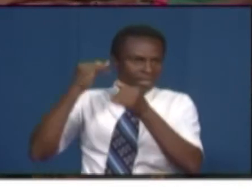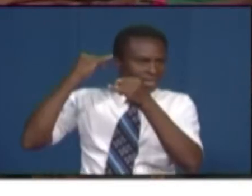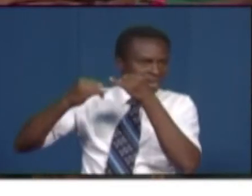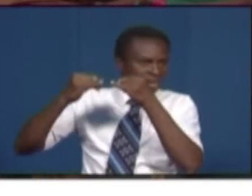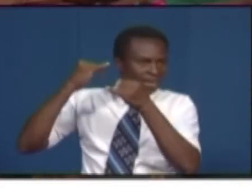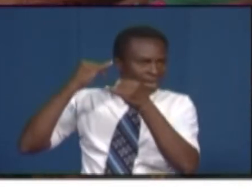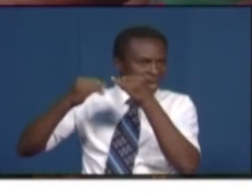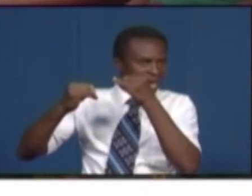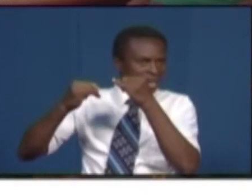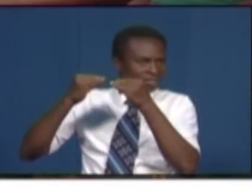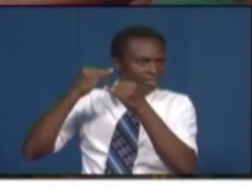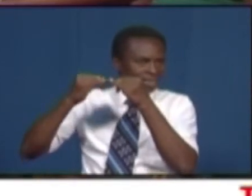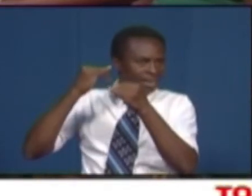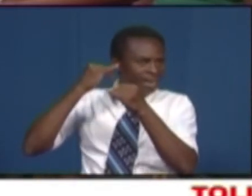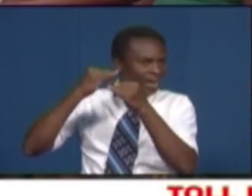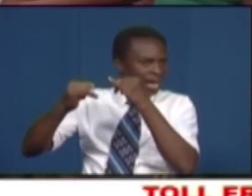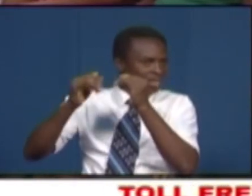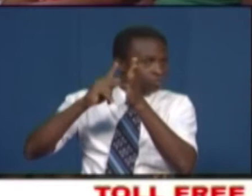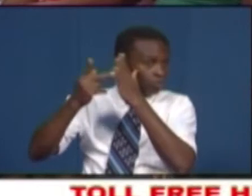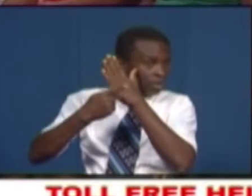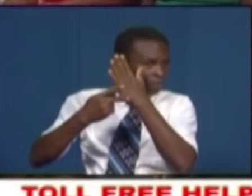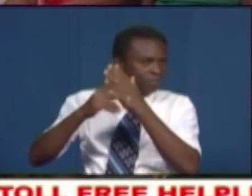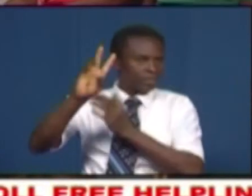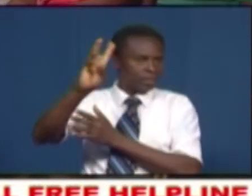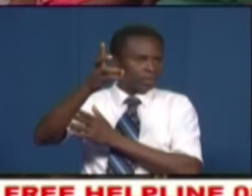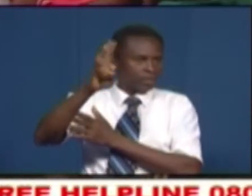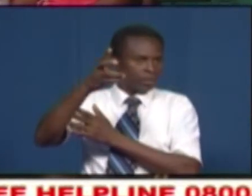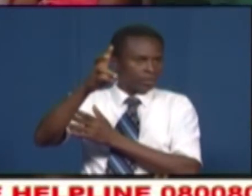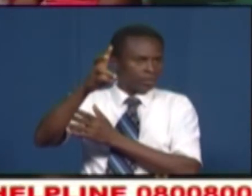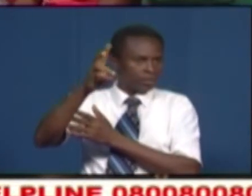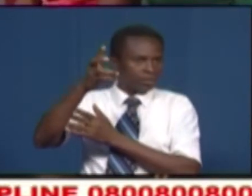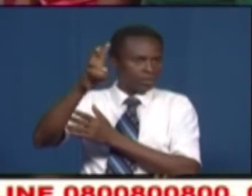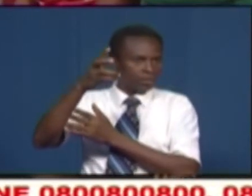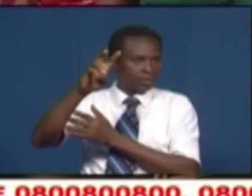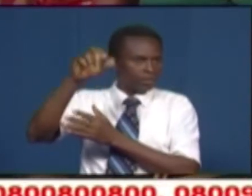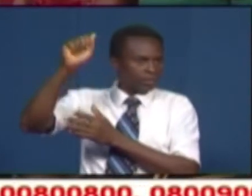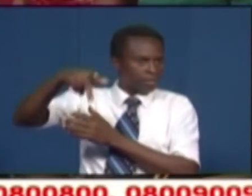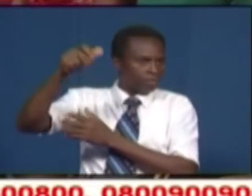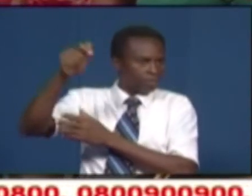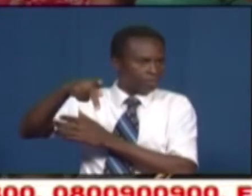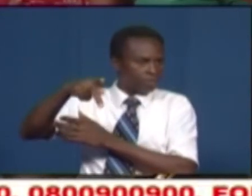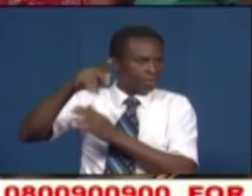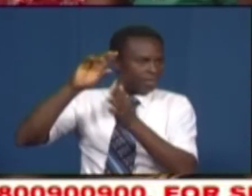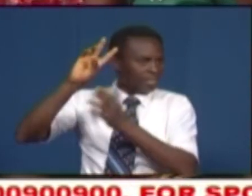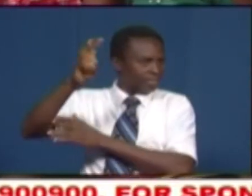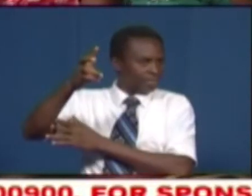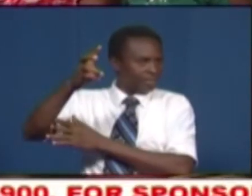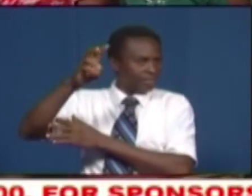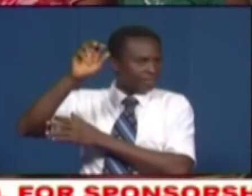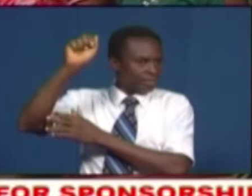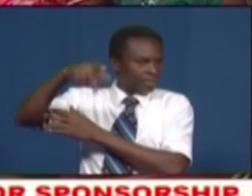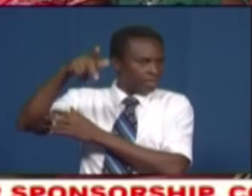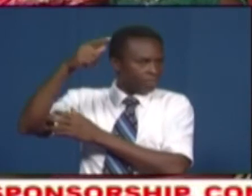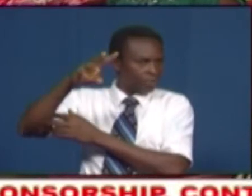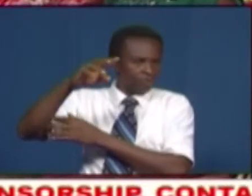this down, and we want feedback on what topic you want us to revisit, what guests you want us to bring back, what comments or